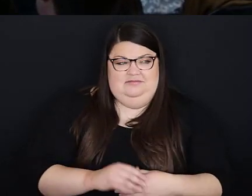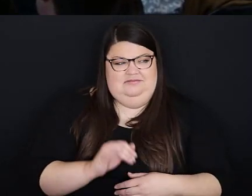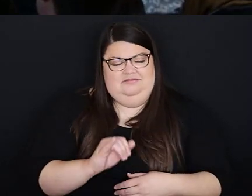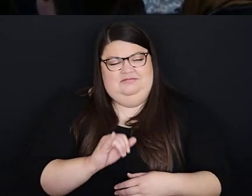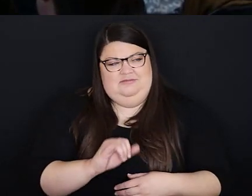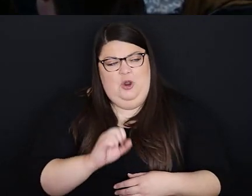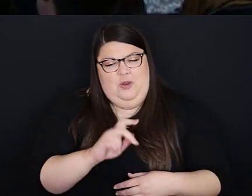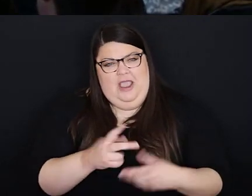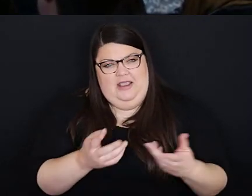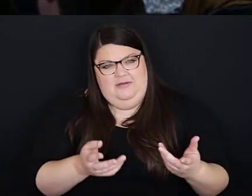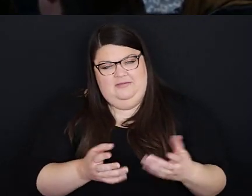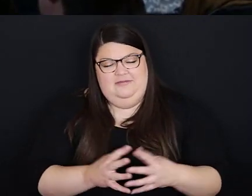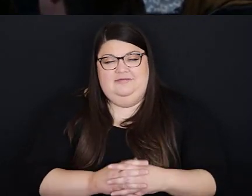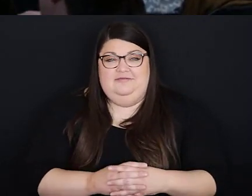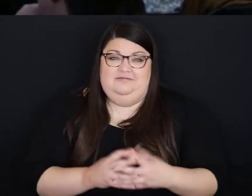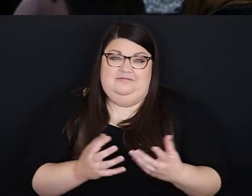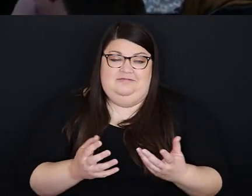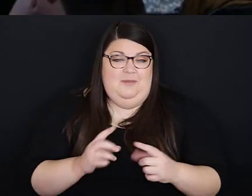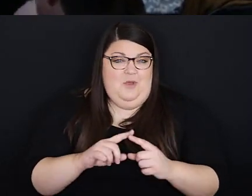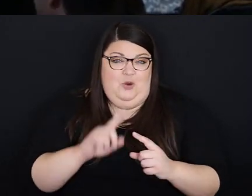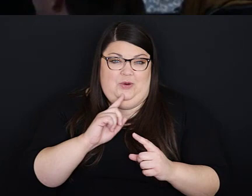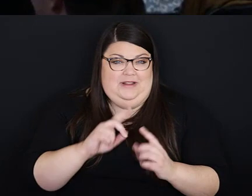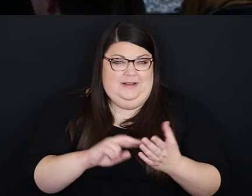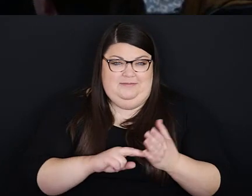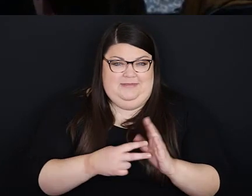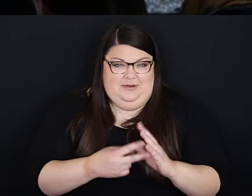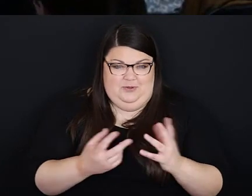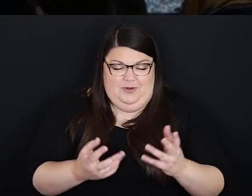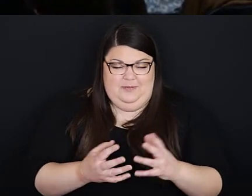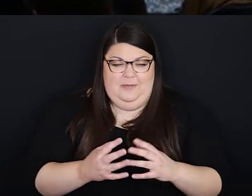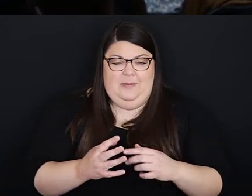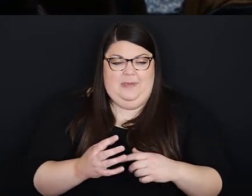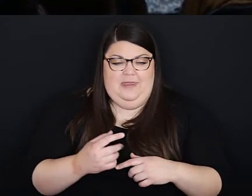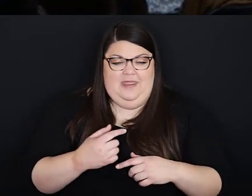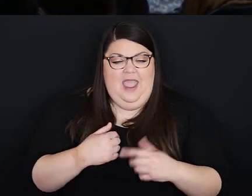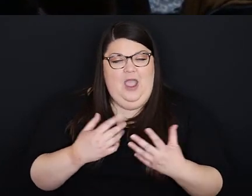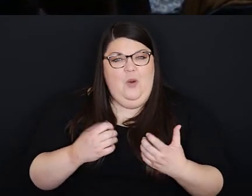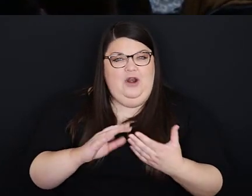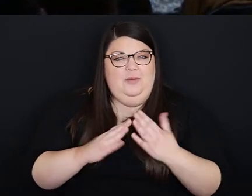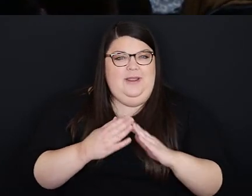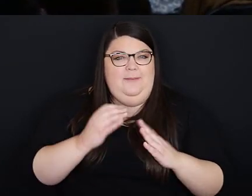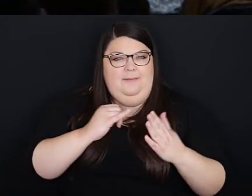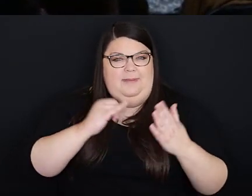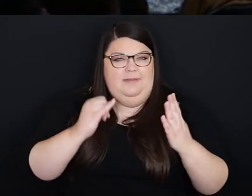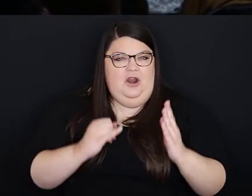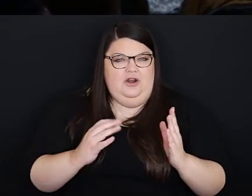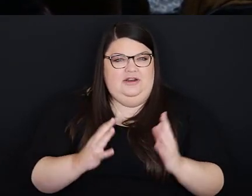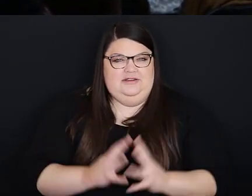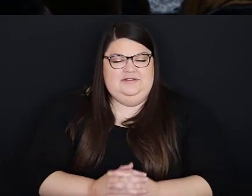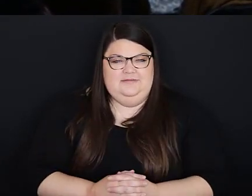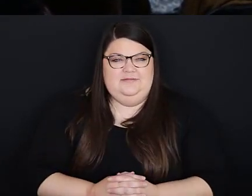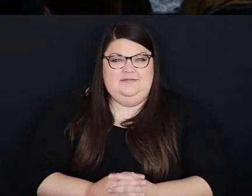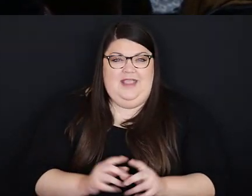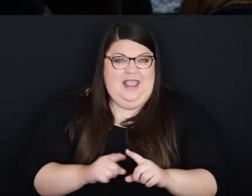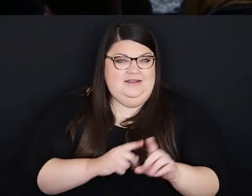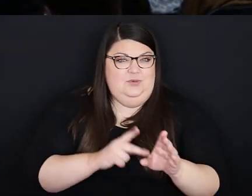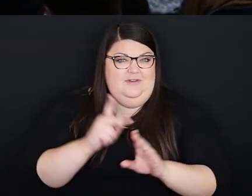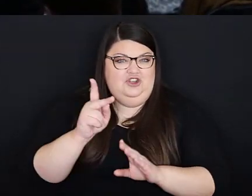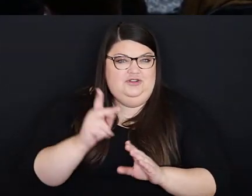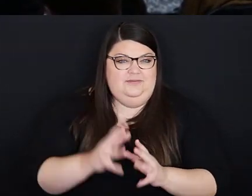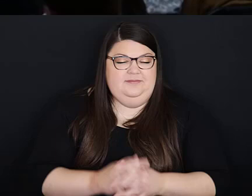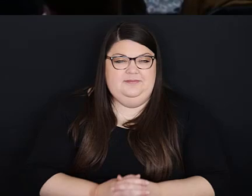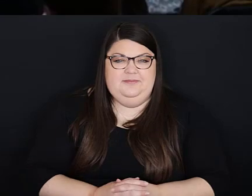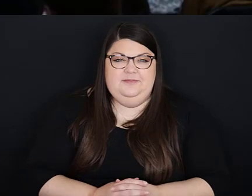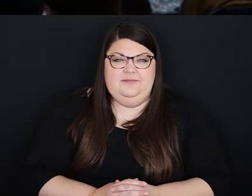And he thought, well, okay. But what I really meant was, I must be an artist, you know, as a